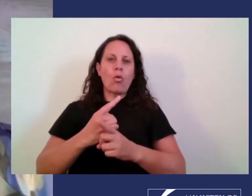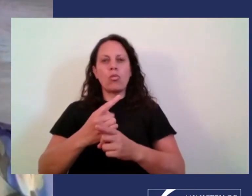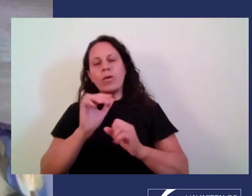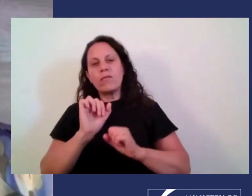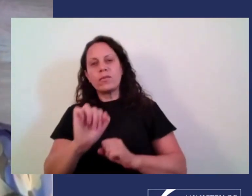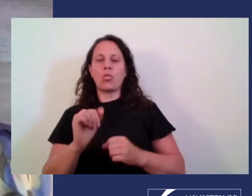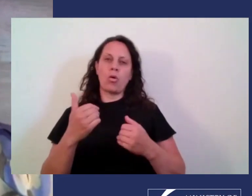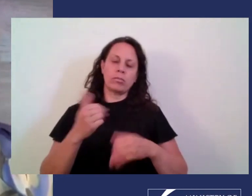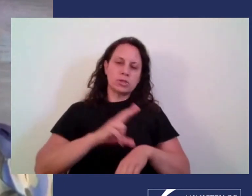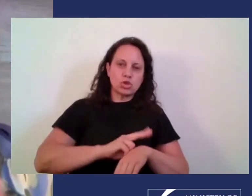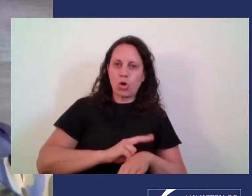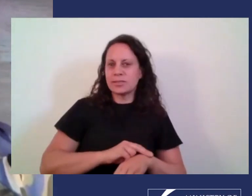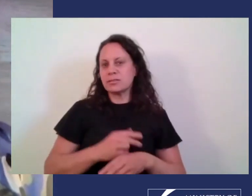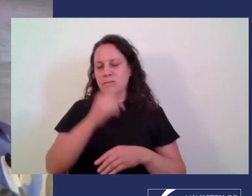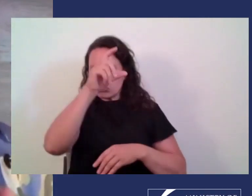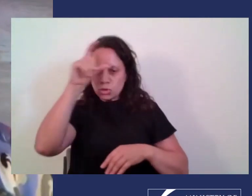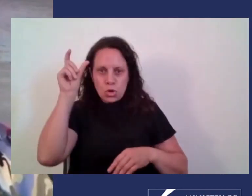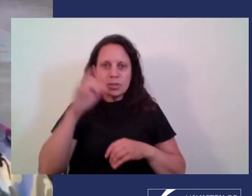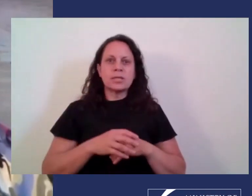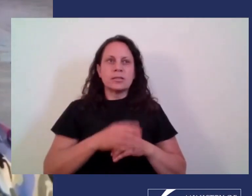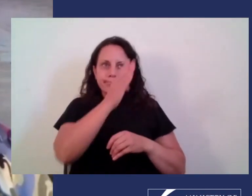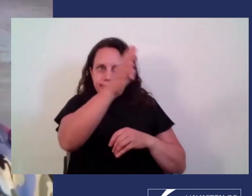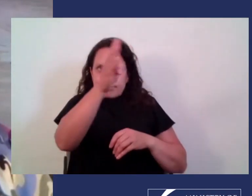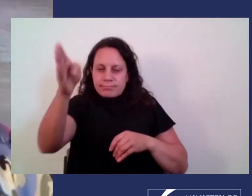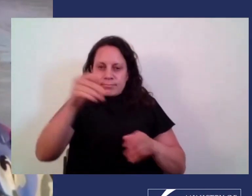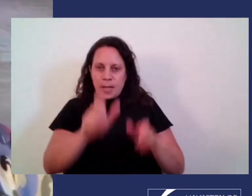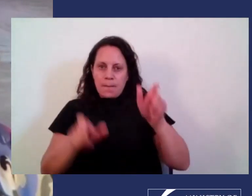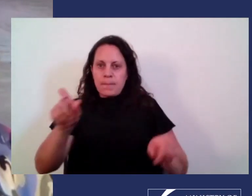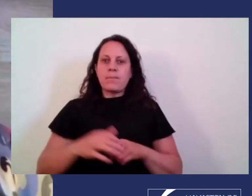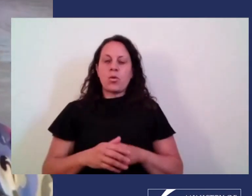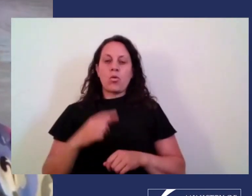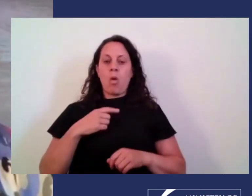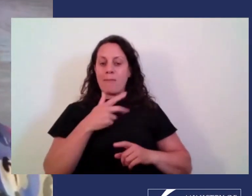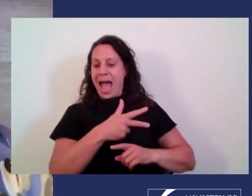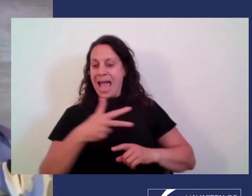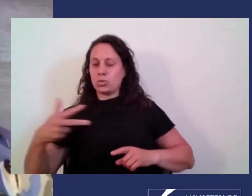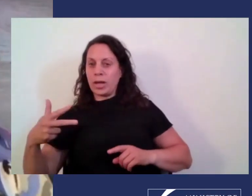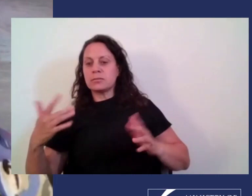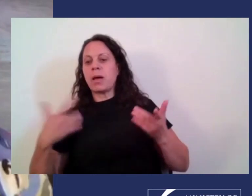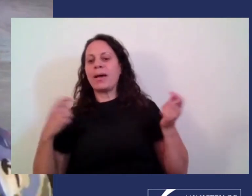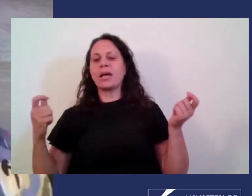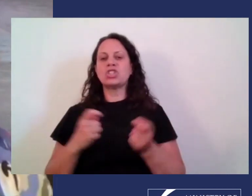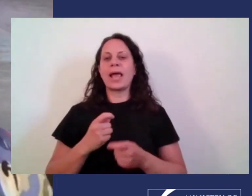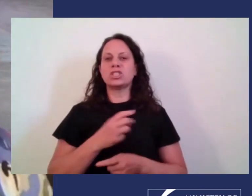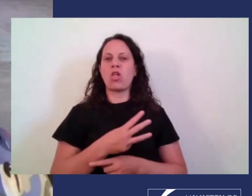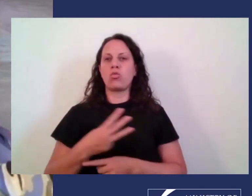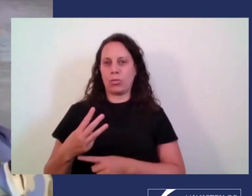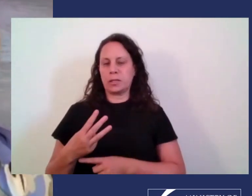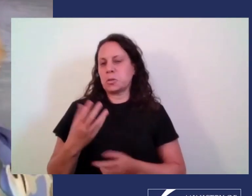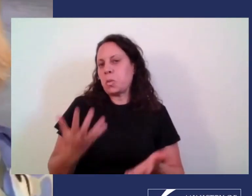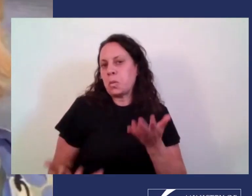health professionals and see if the 3-week period might suit you better. I just want to highlight